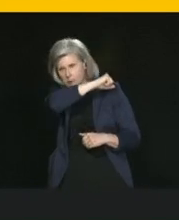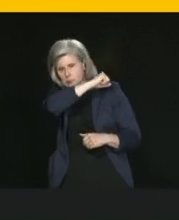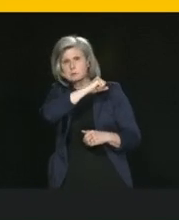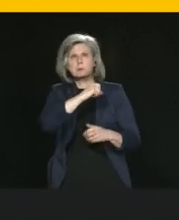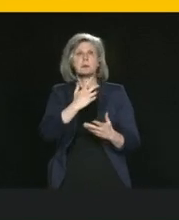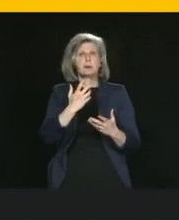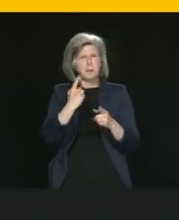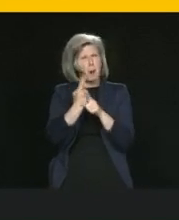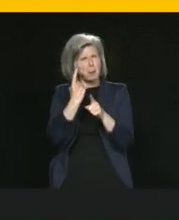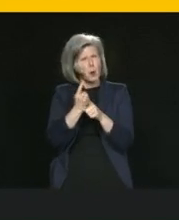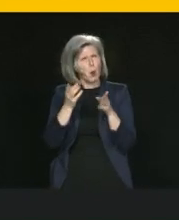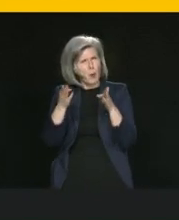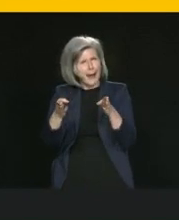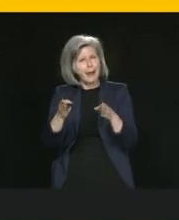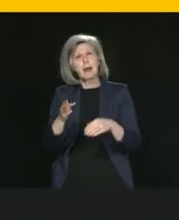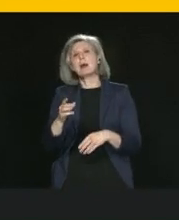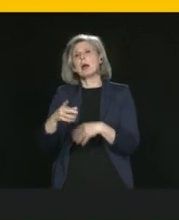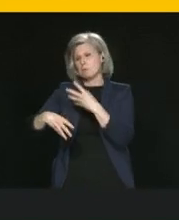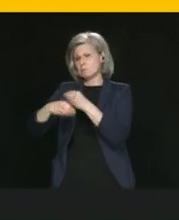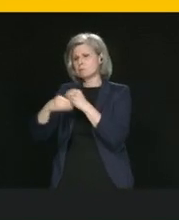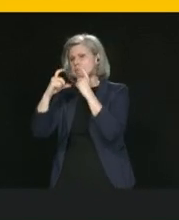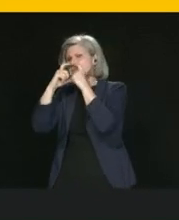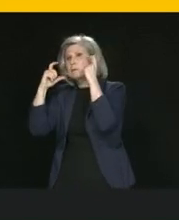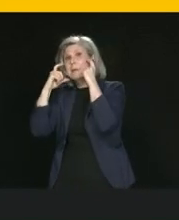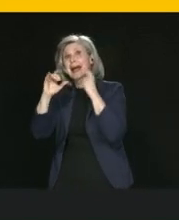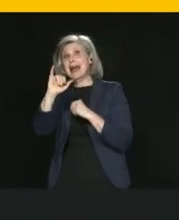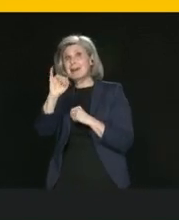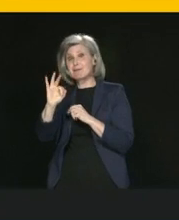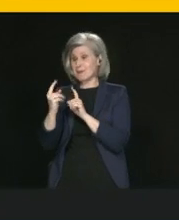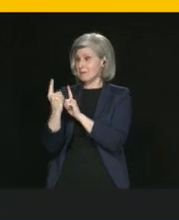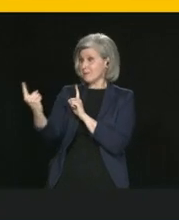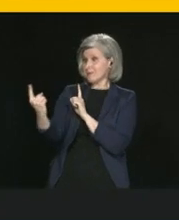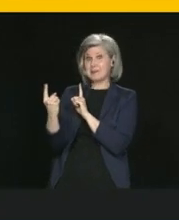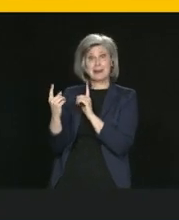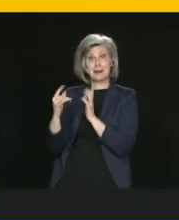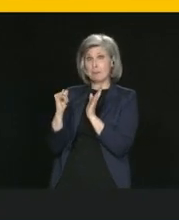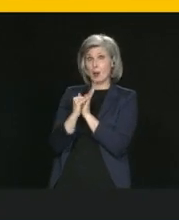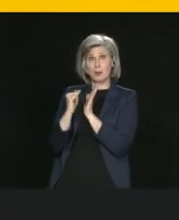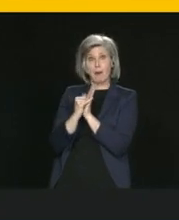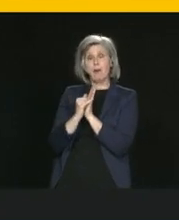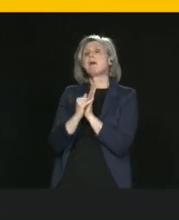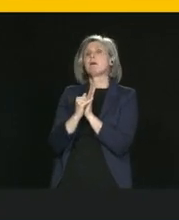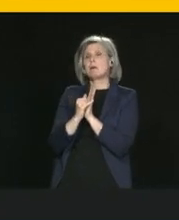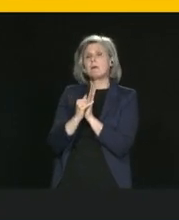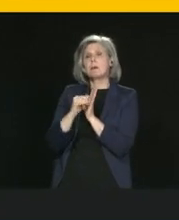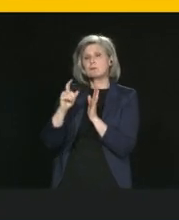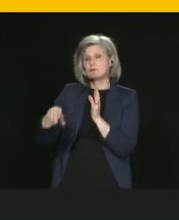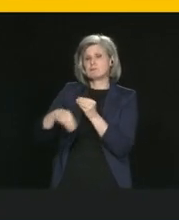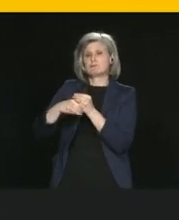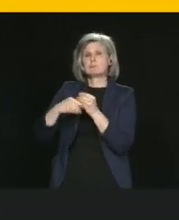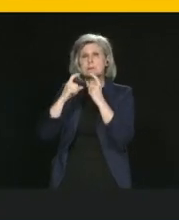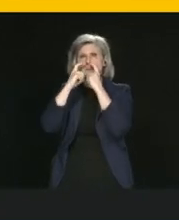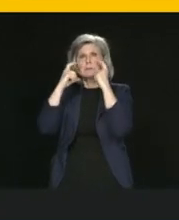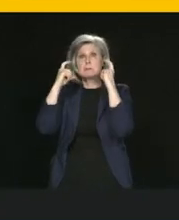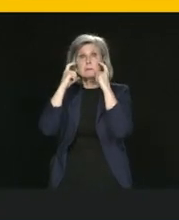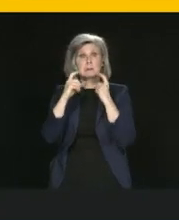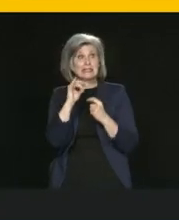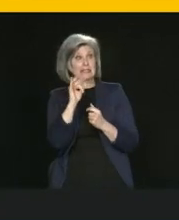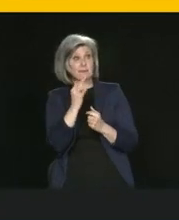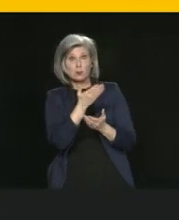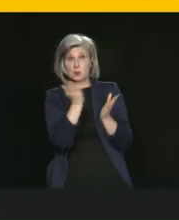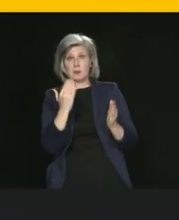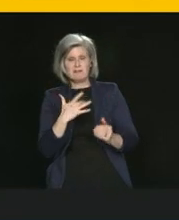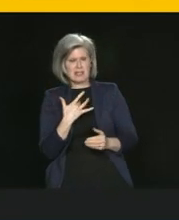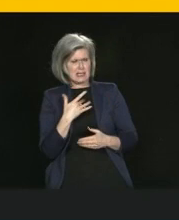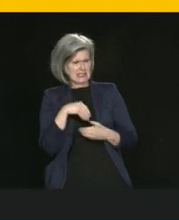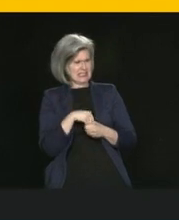2-meter distances from others. Most importantly, if you have any symptoms, even if mild, it is vital that you stay home and